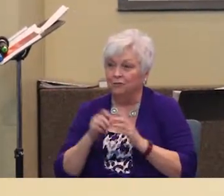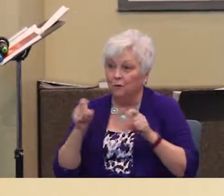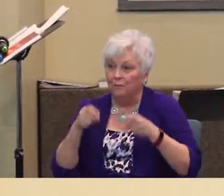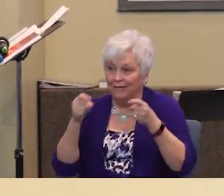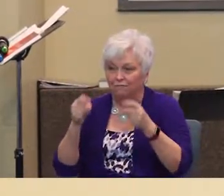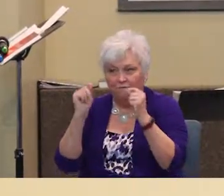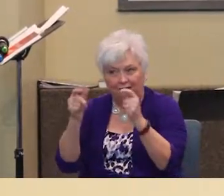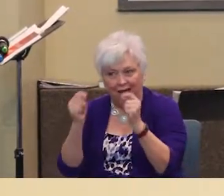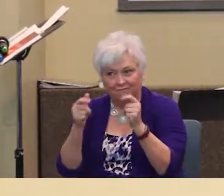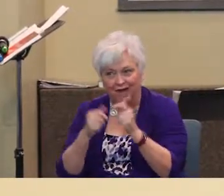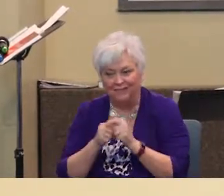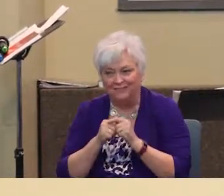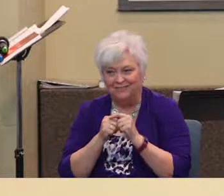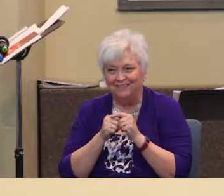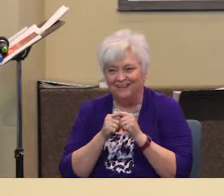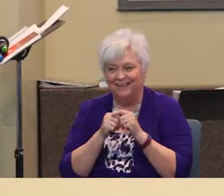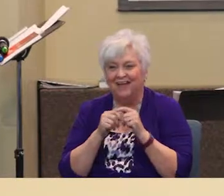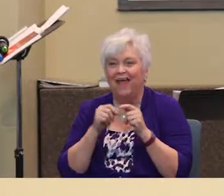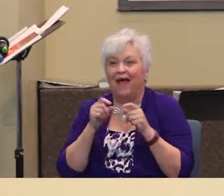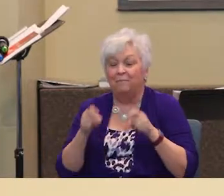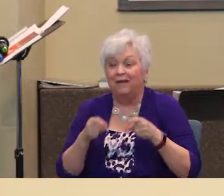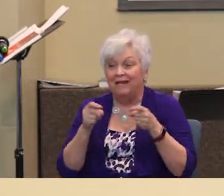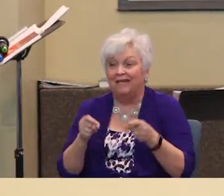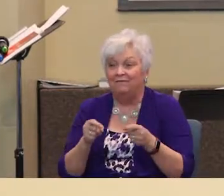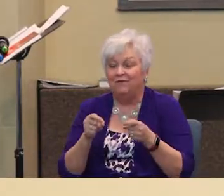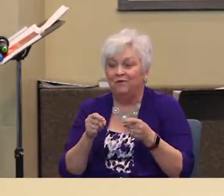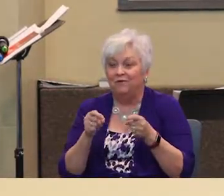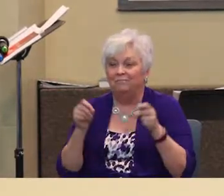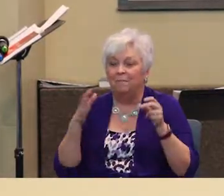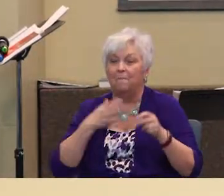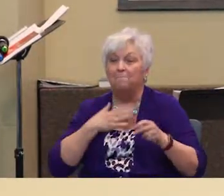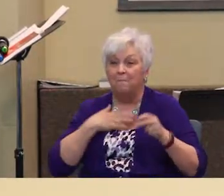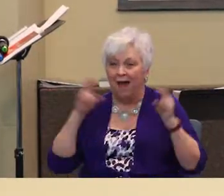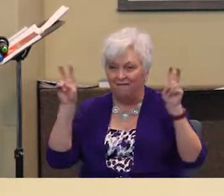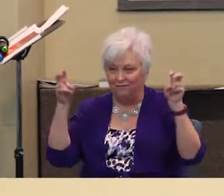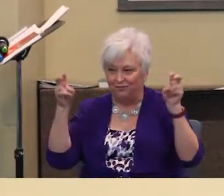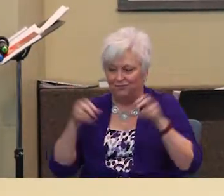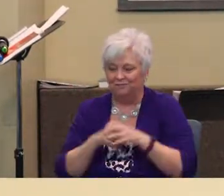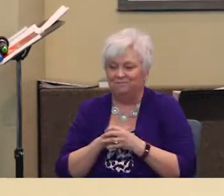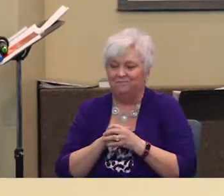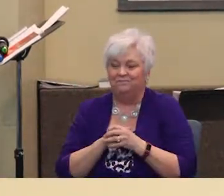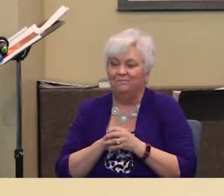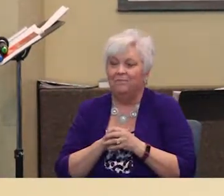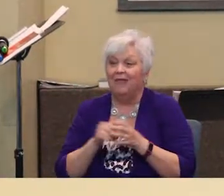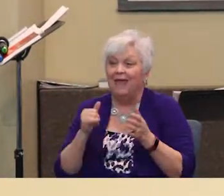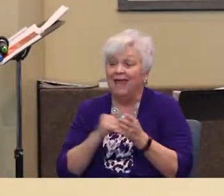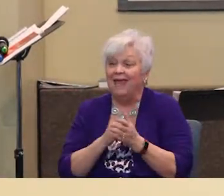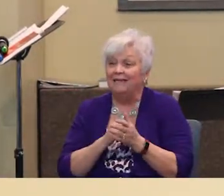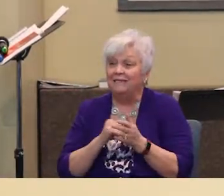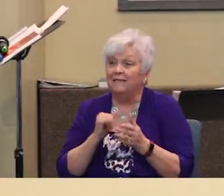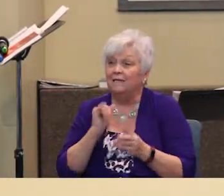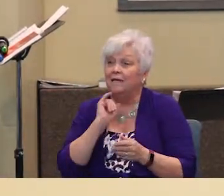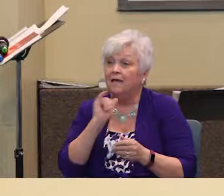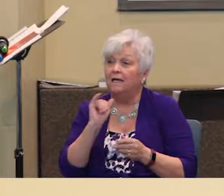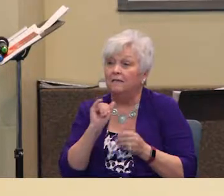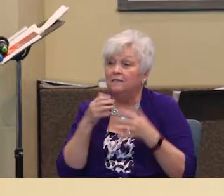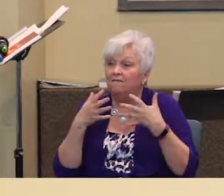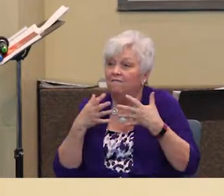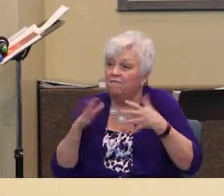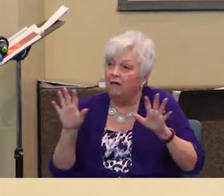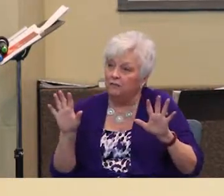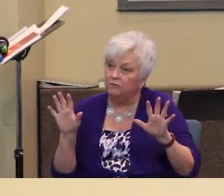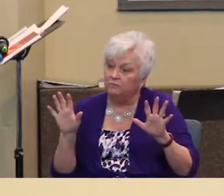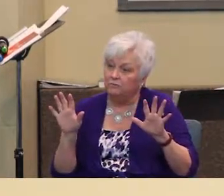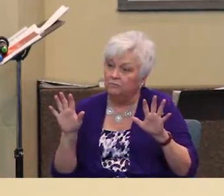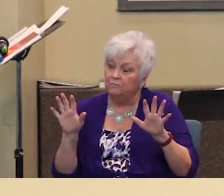good version. It is finished.